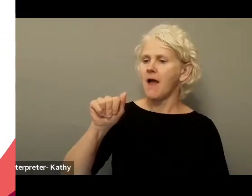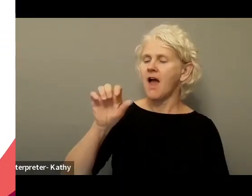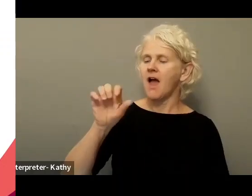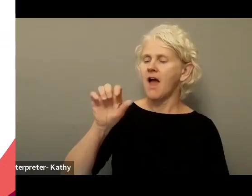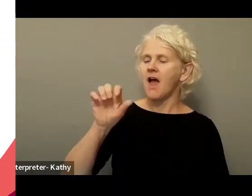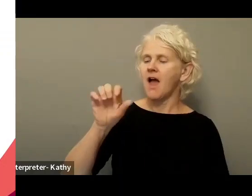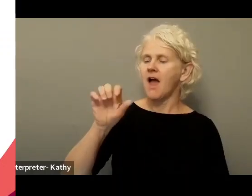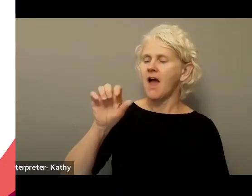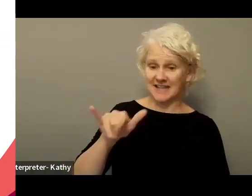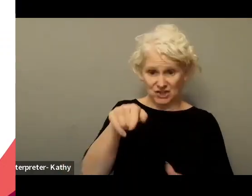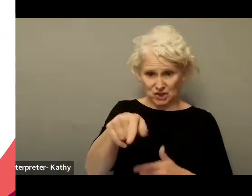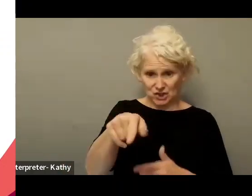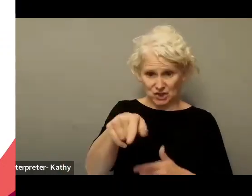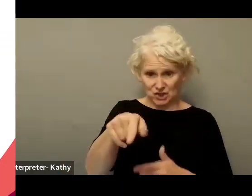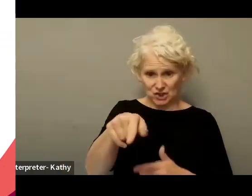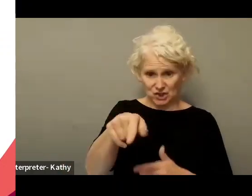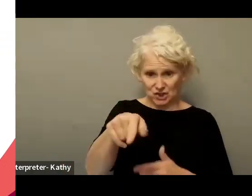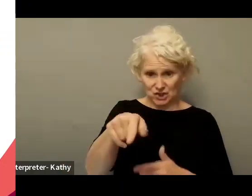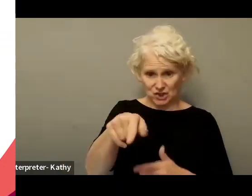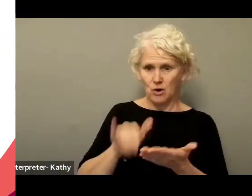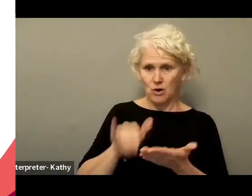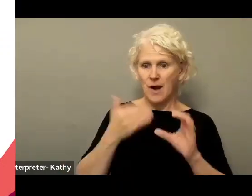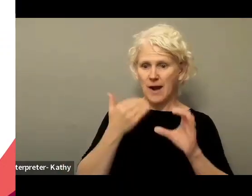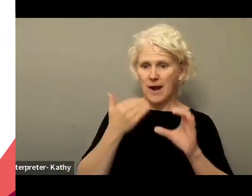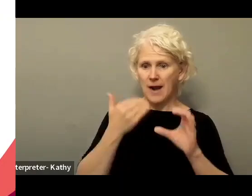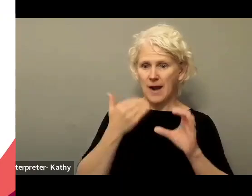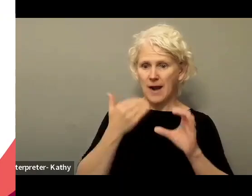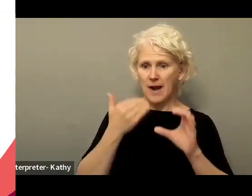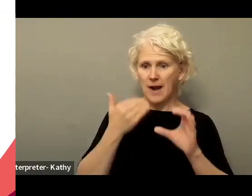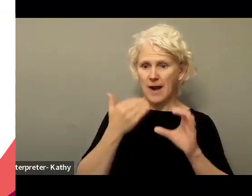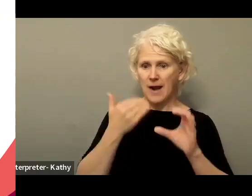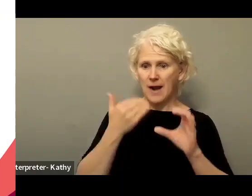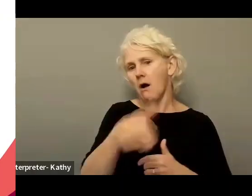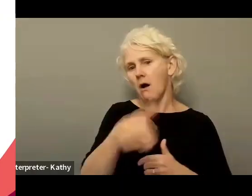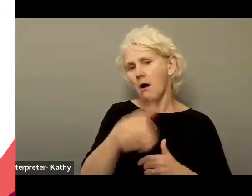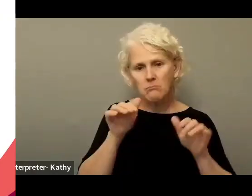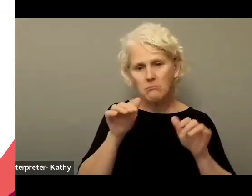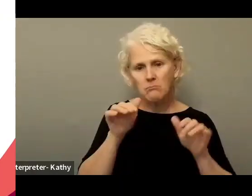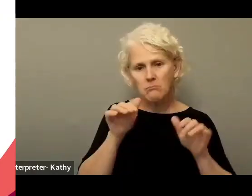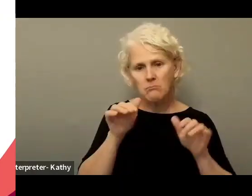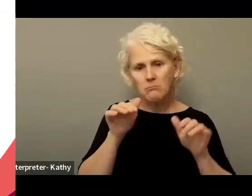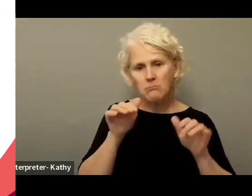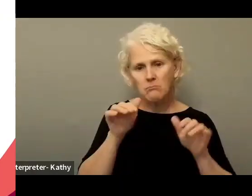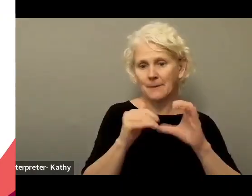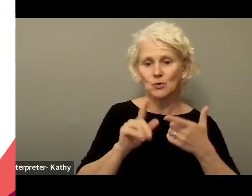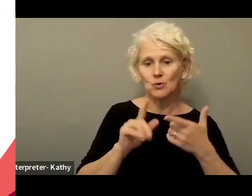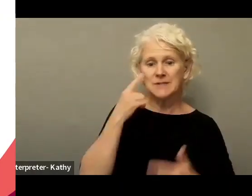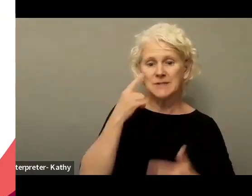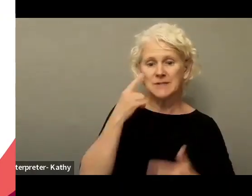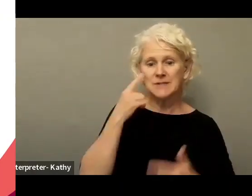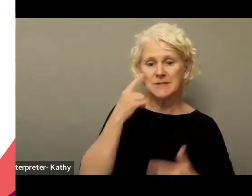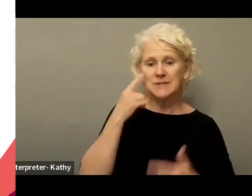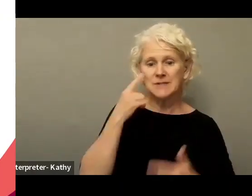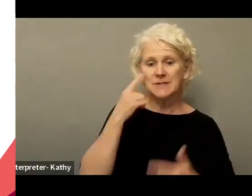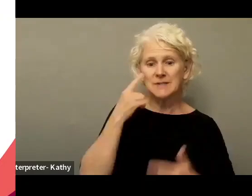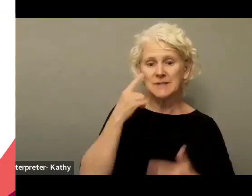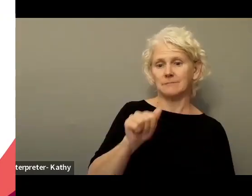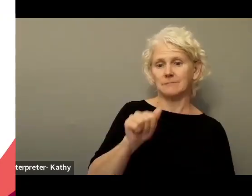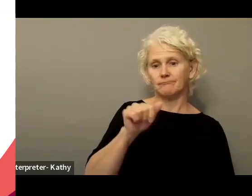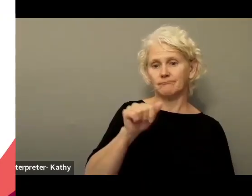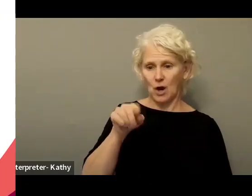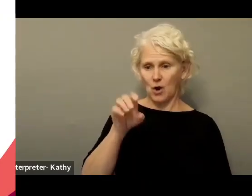in the chat. You can also reach out to us in a variety of ways. You can jump over to our arrowheadaging.org